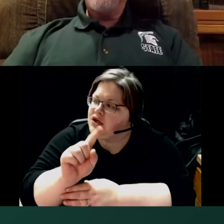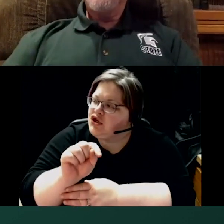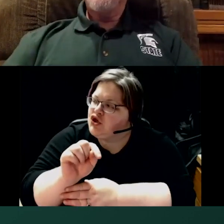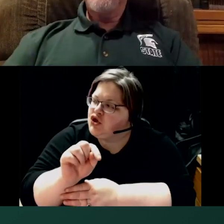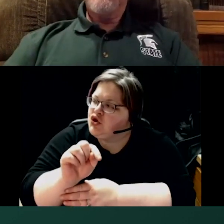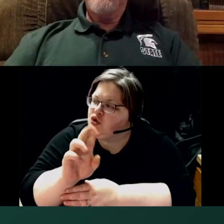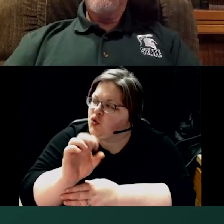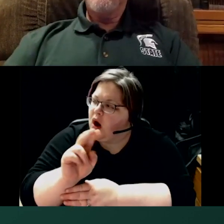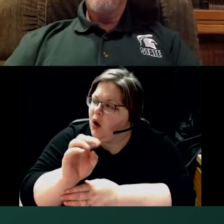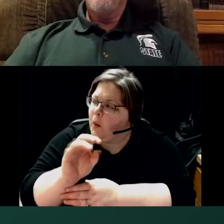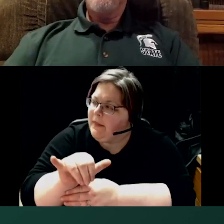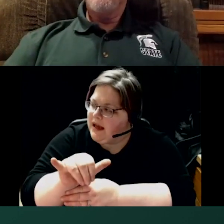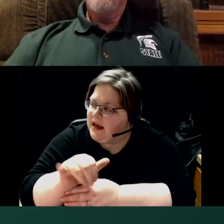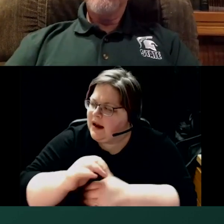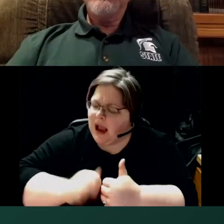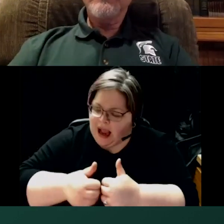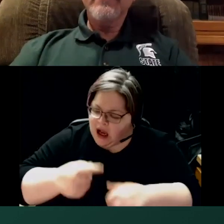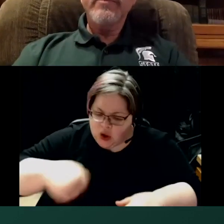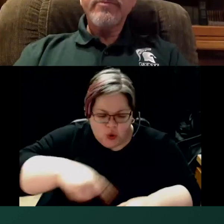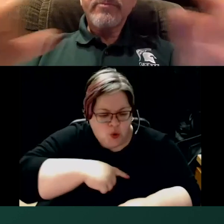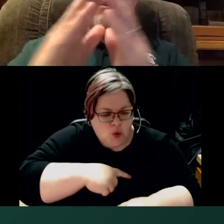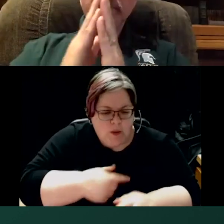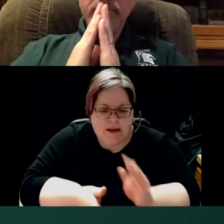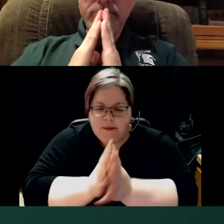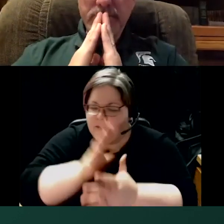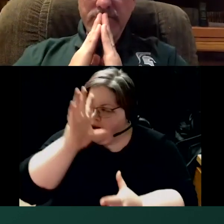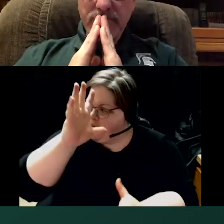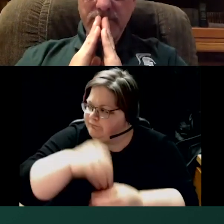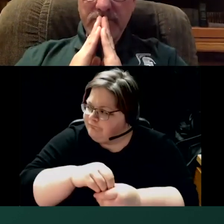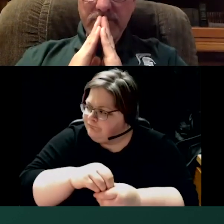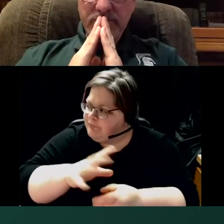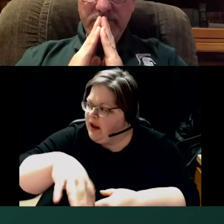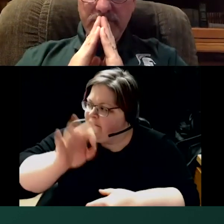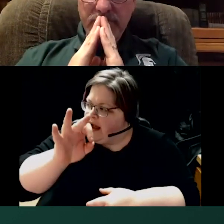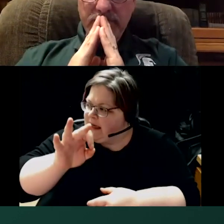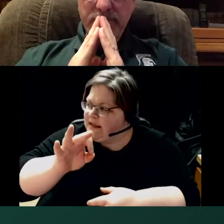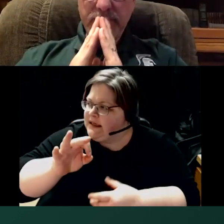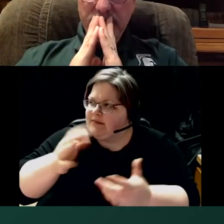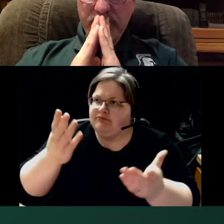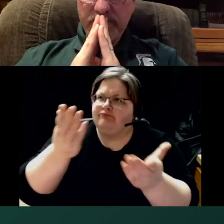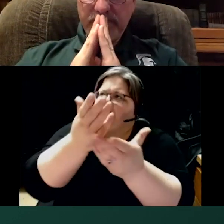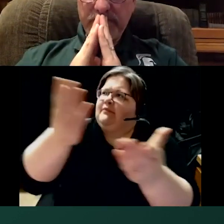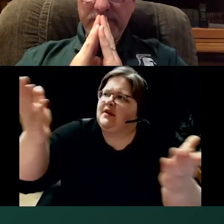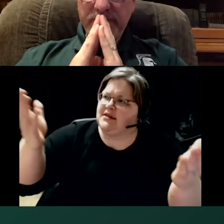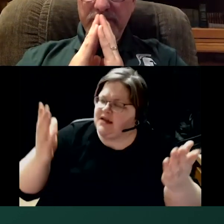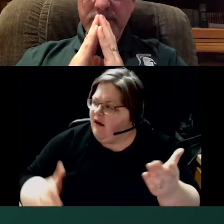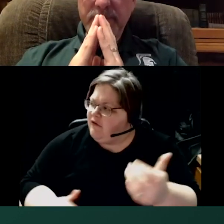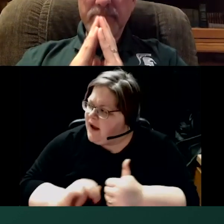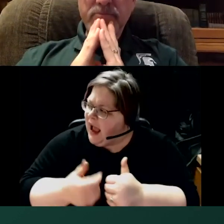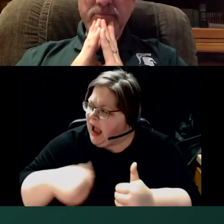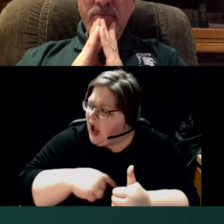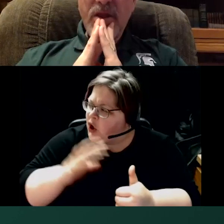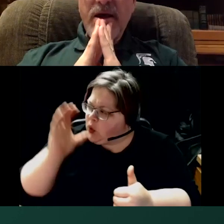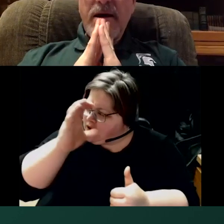objects, either by sorting data, targeting specific sections of space, by a crowdsourced home telescope search, or some other